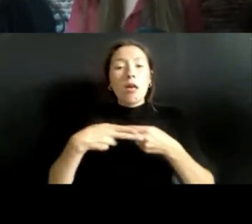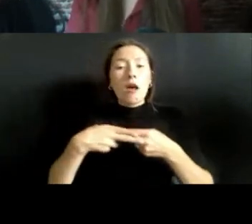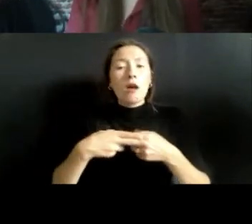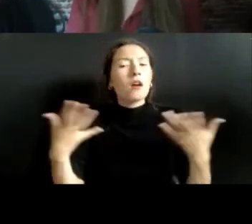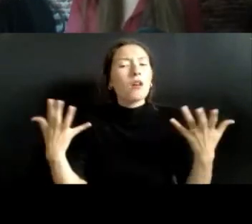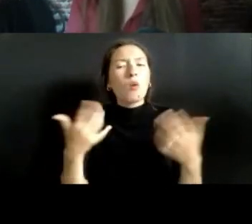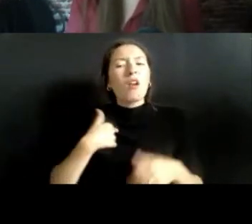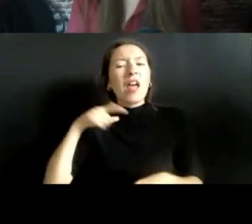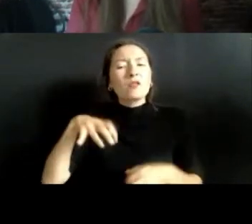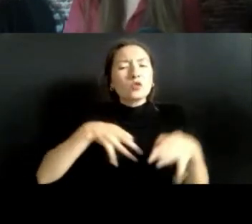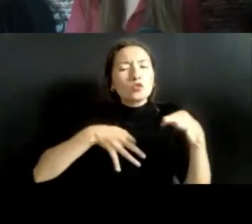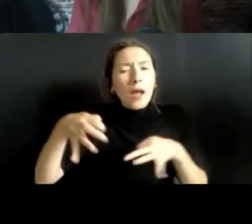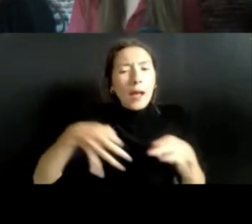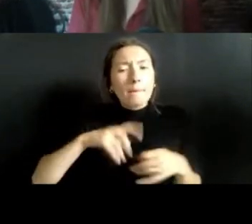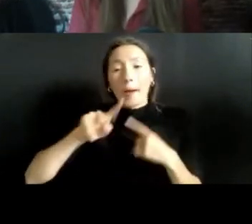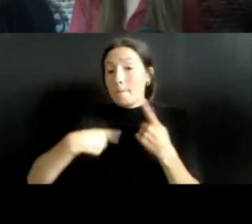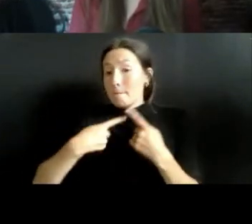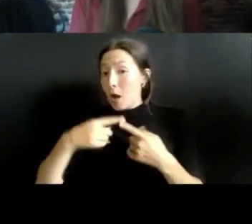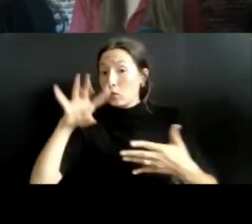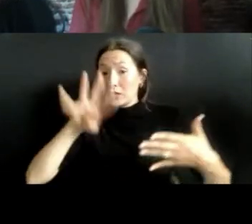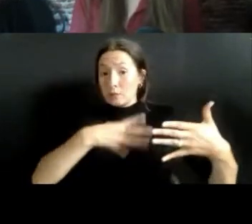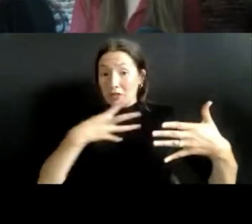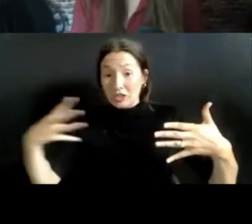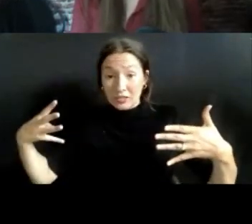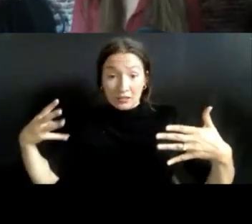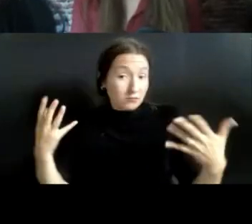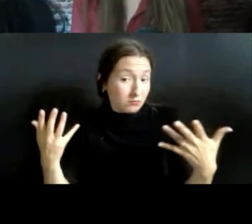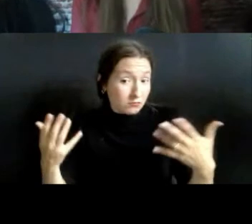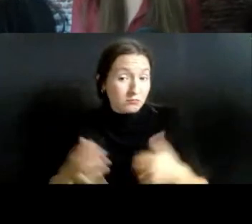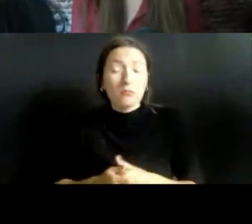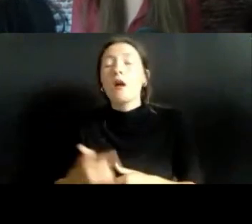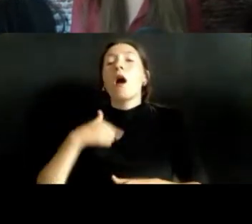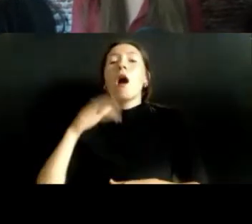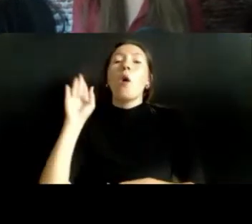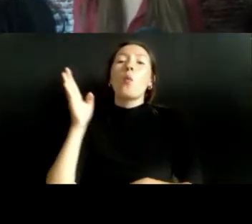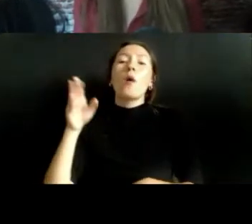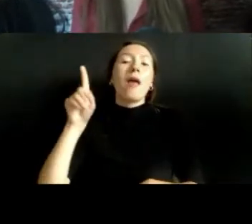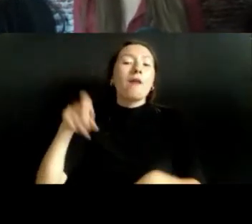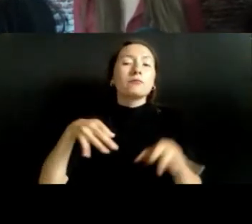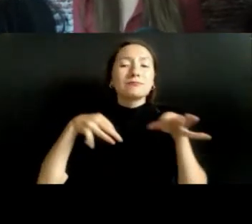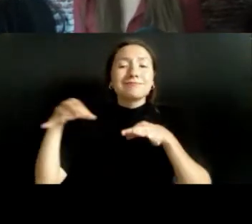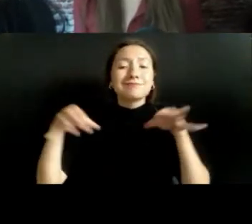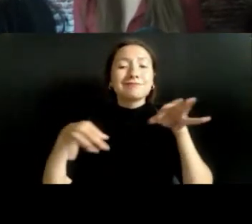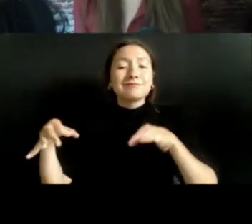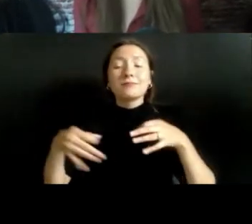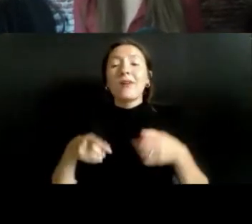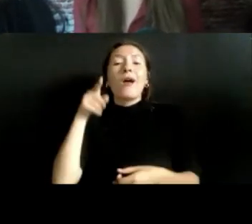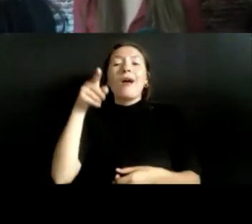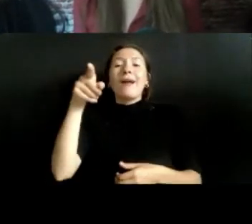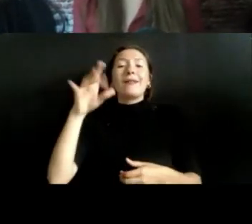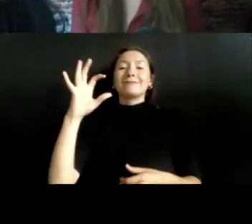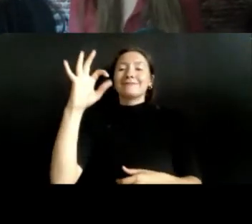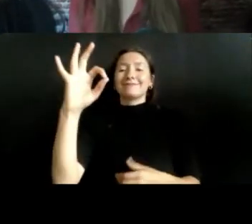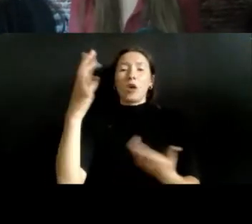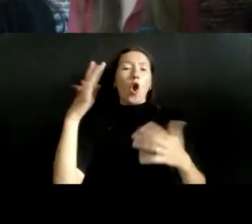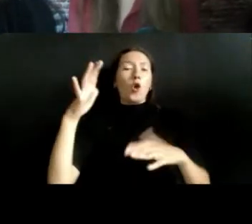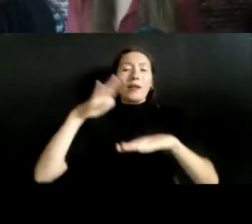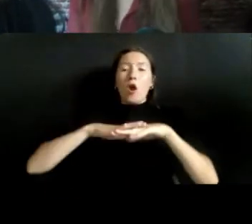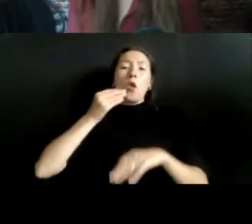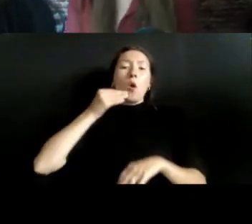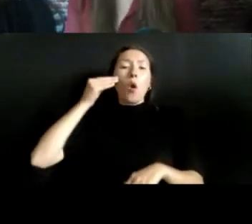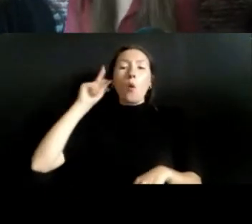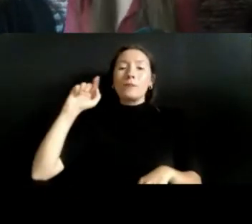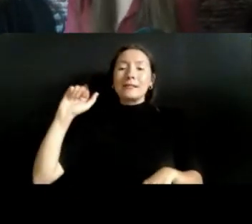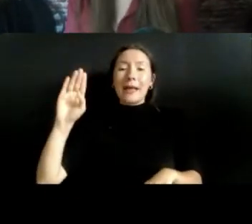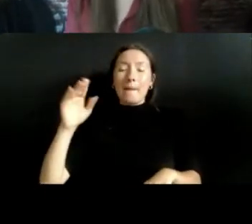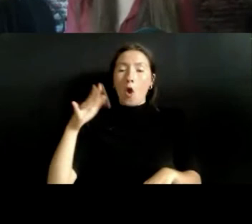I would have to tell them that it's already on the Home tab. And those might not be things that you think of. But if I can't tell